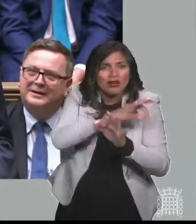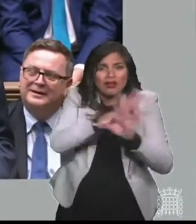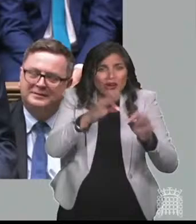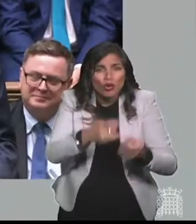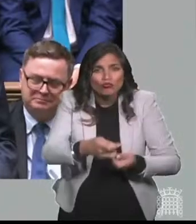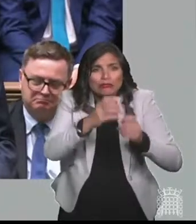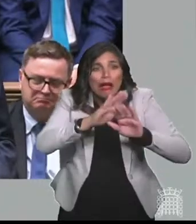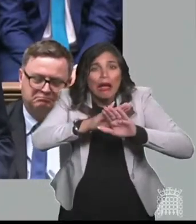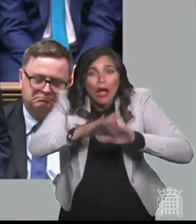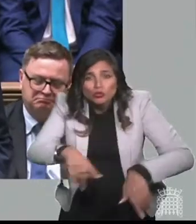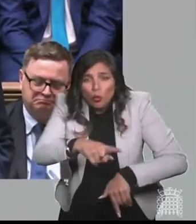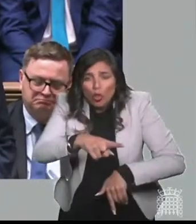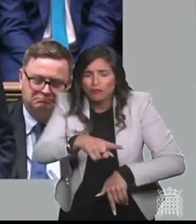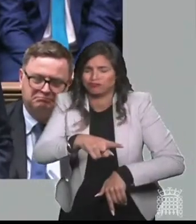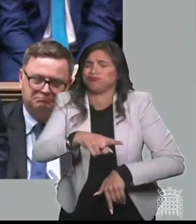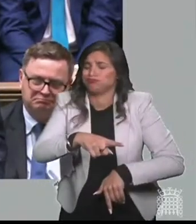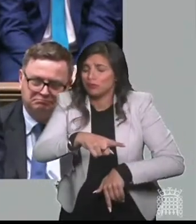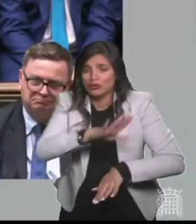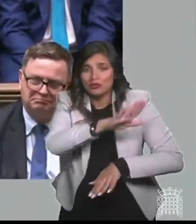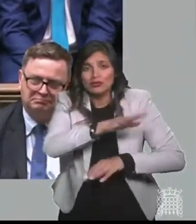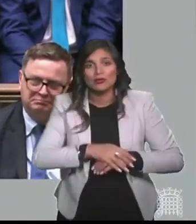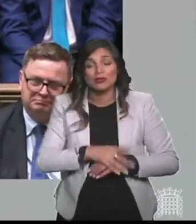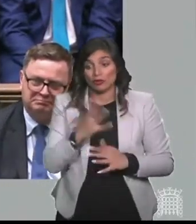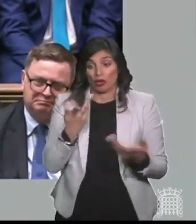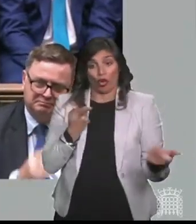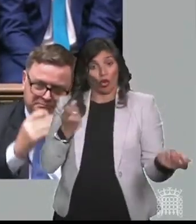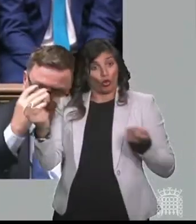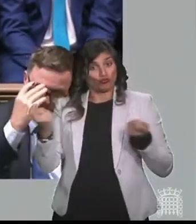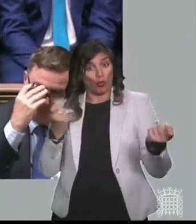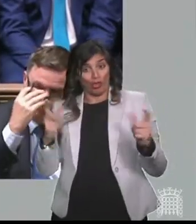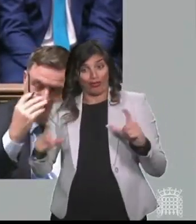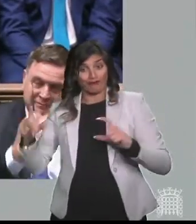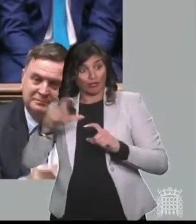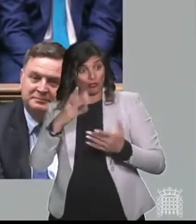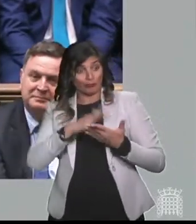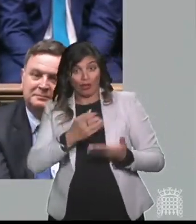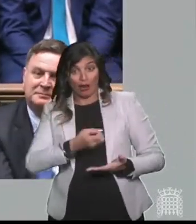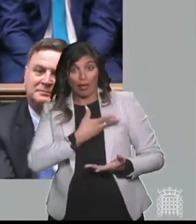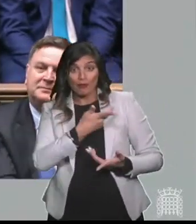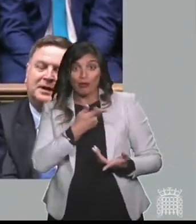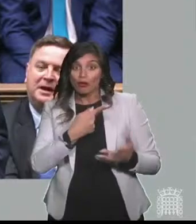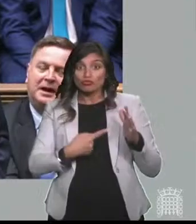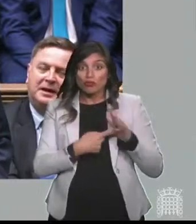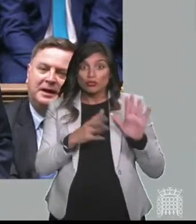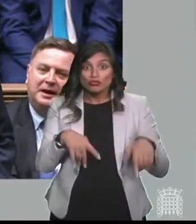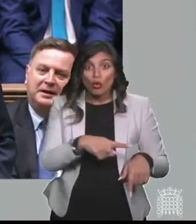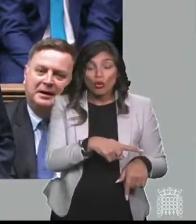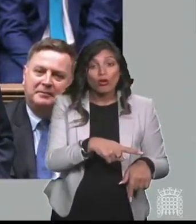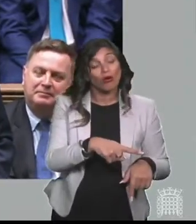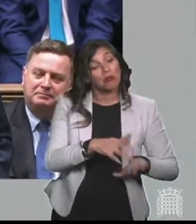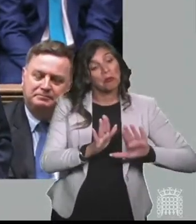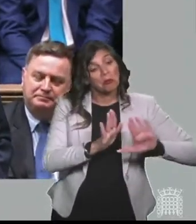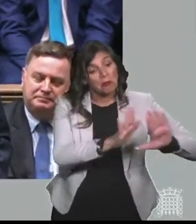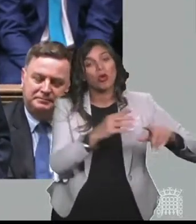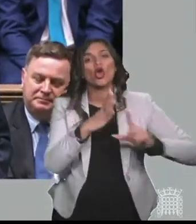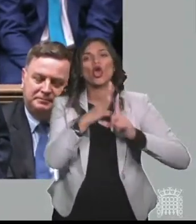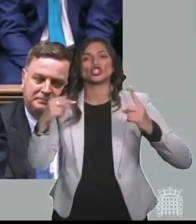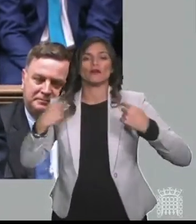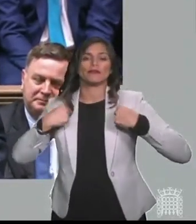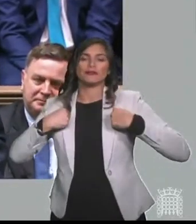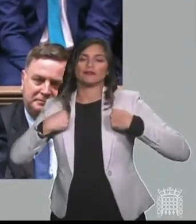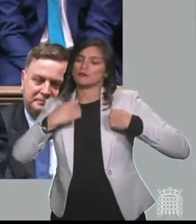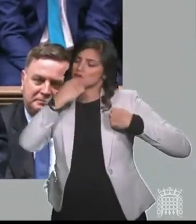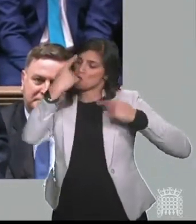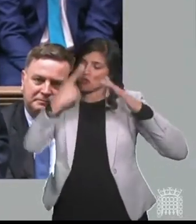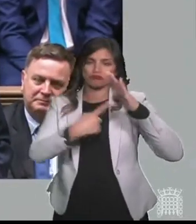mention. Well, if controlling inflation isn't a priority for Labour, it is for us. When the Prime Minister and